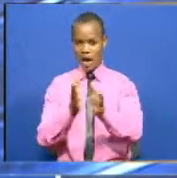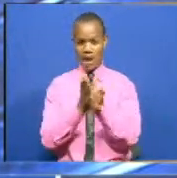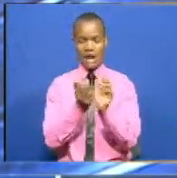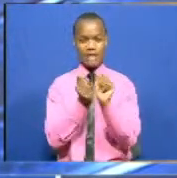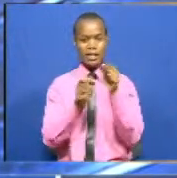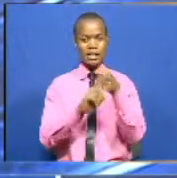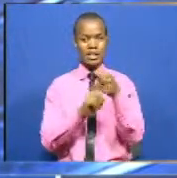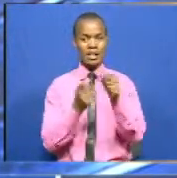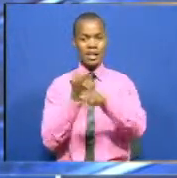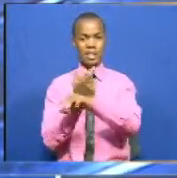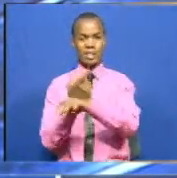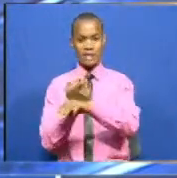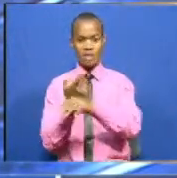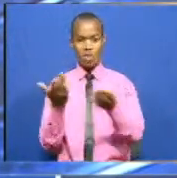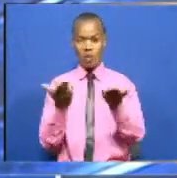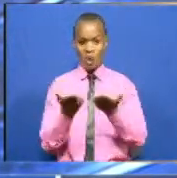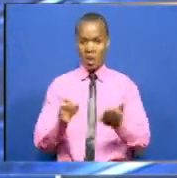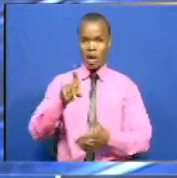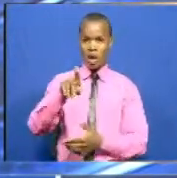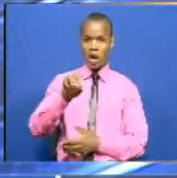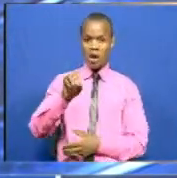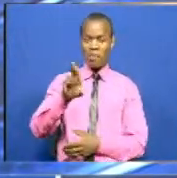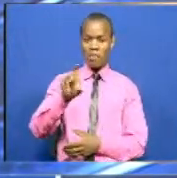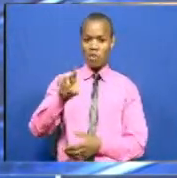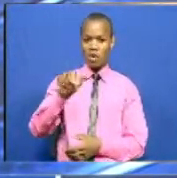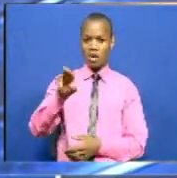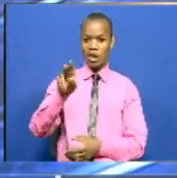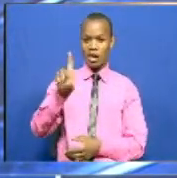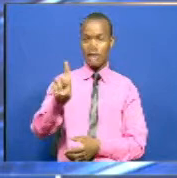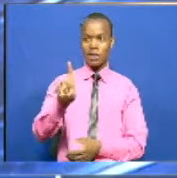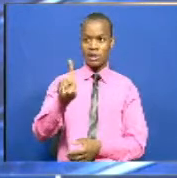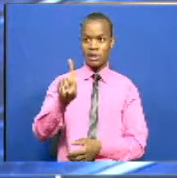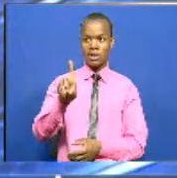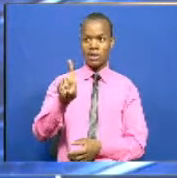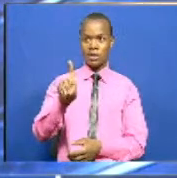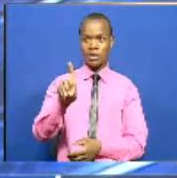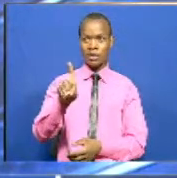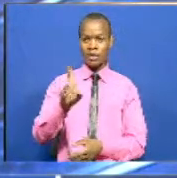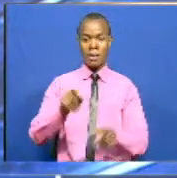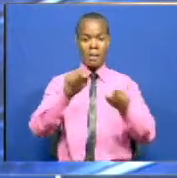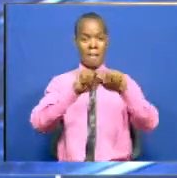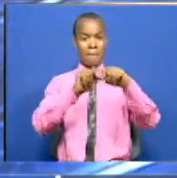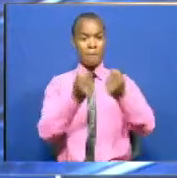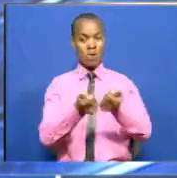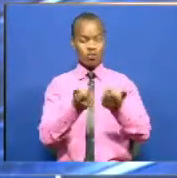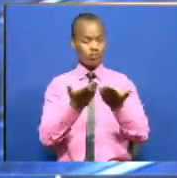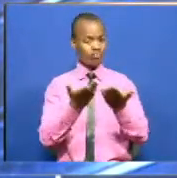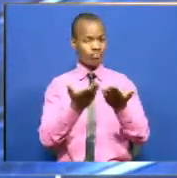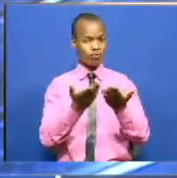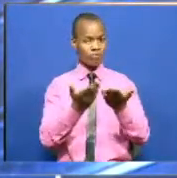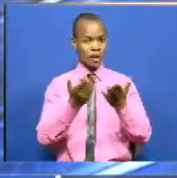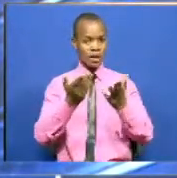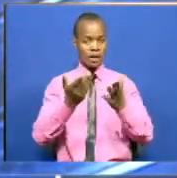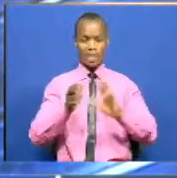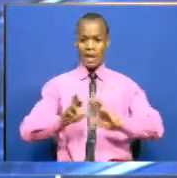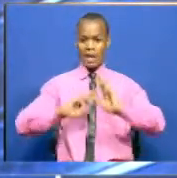1 hour, 5 minutes and 16 seconds in Poland. Jepchirchir has broken her own world record. Of course,